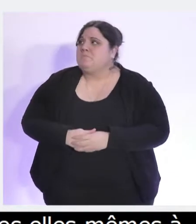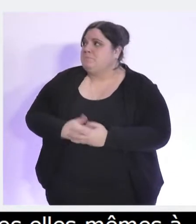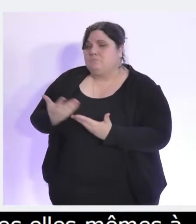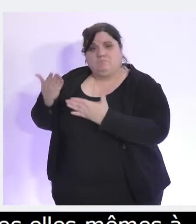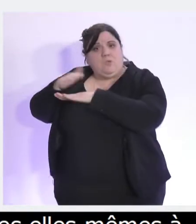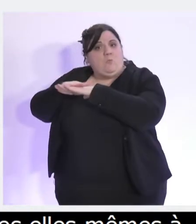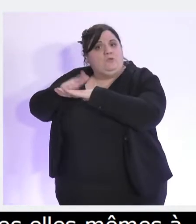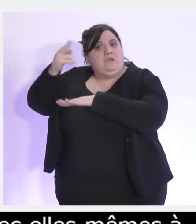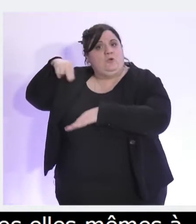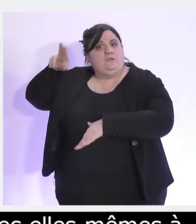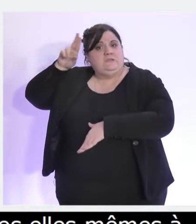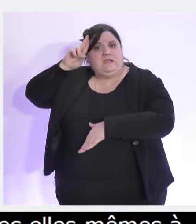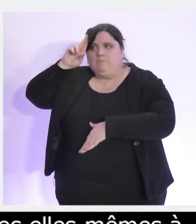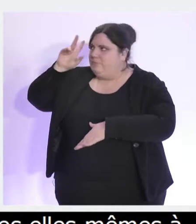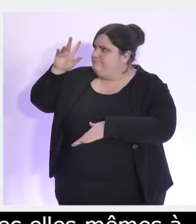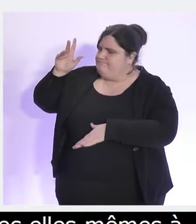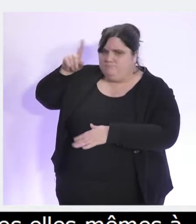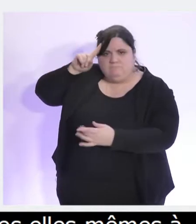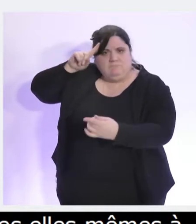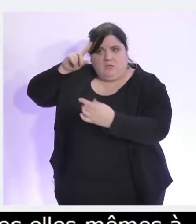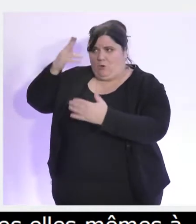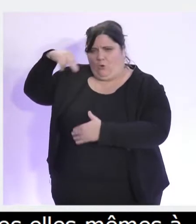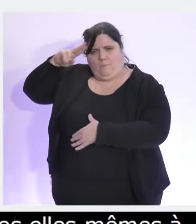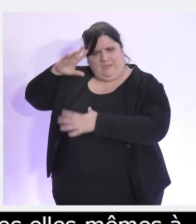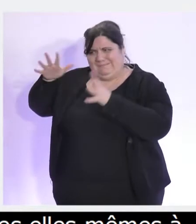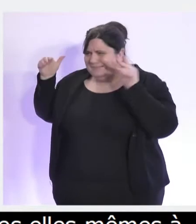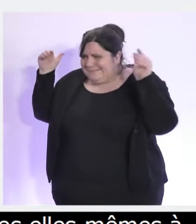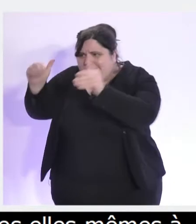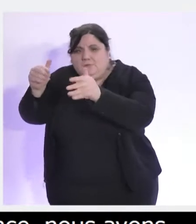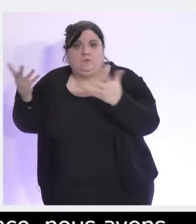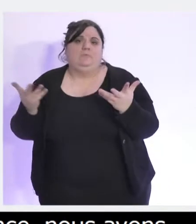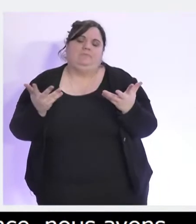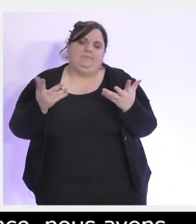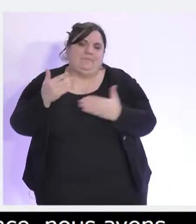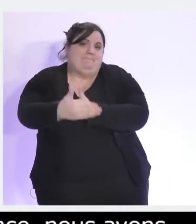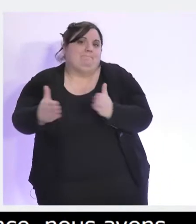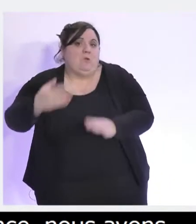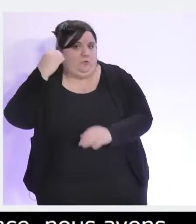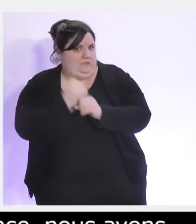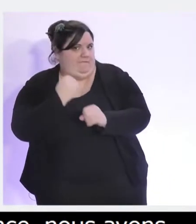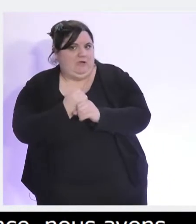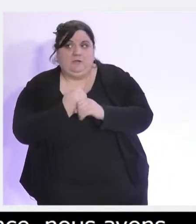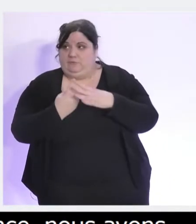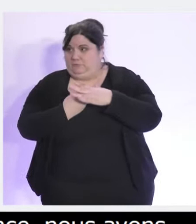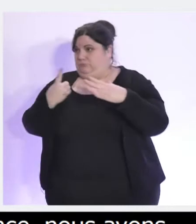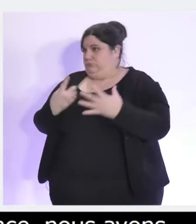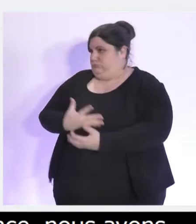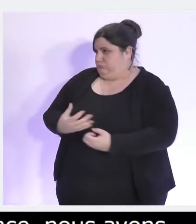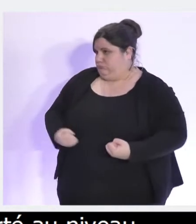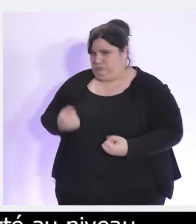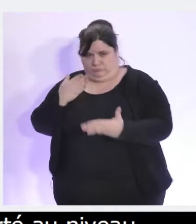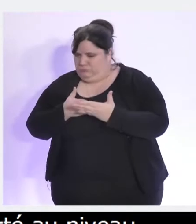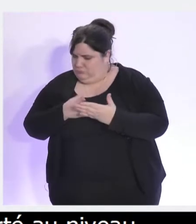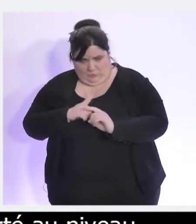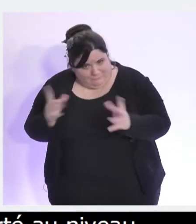major aspect of handicaps which is being carried at European level. I'm talking about reinforcing their access to the labour market